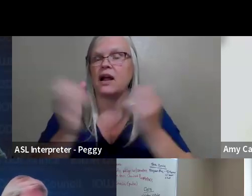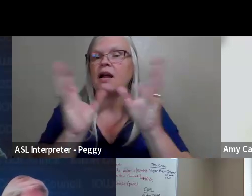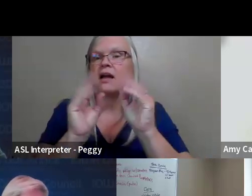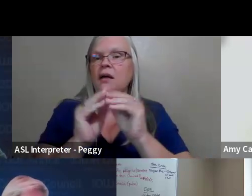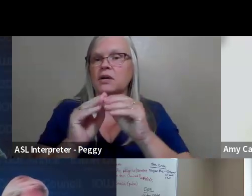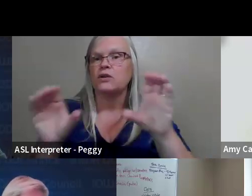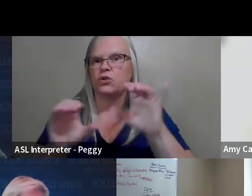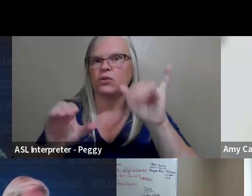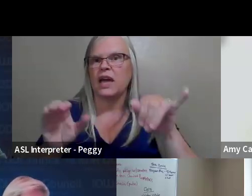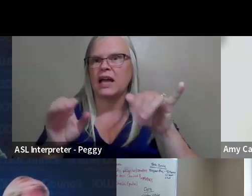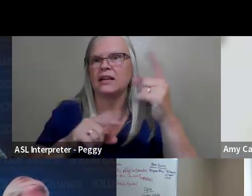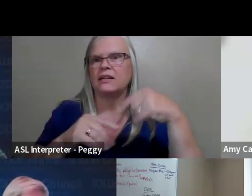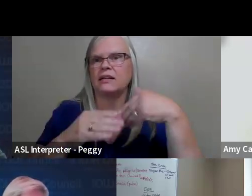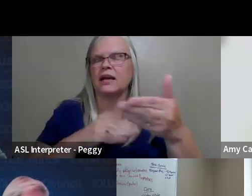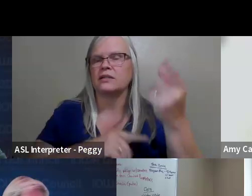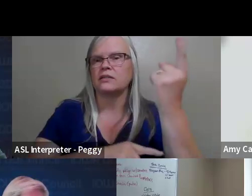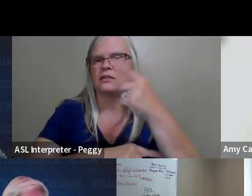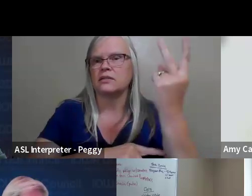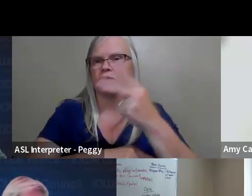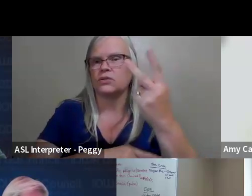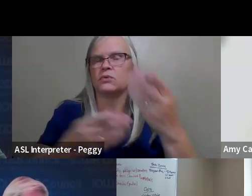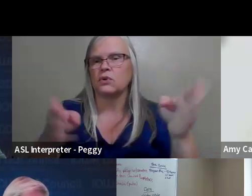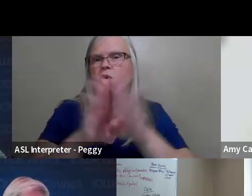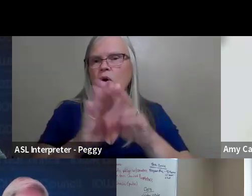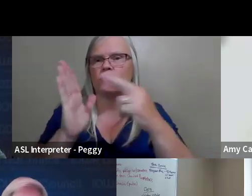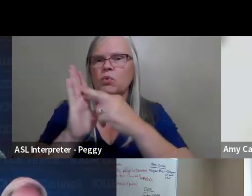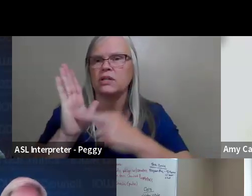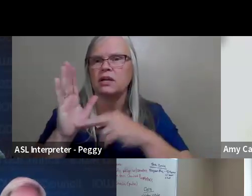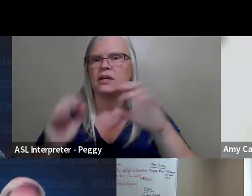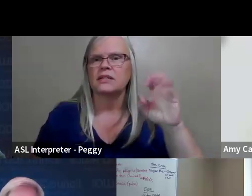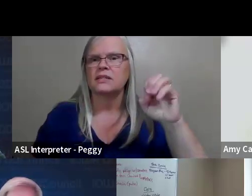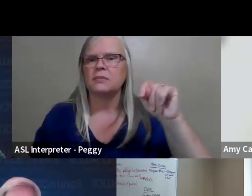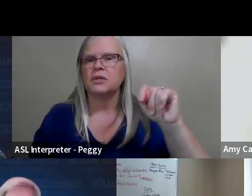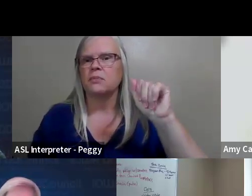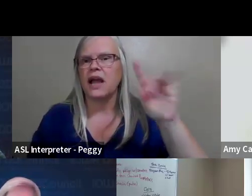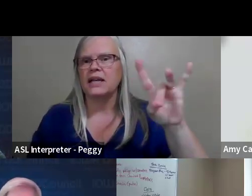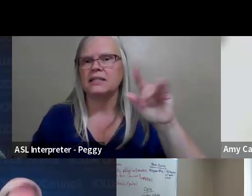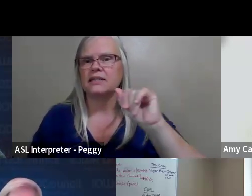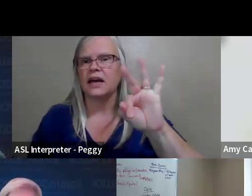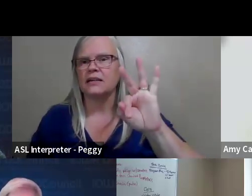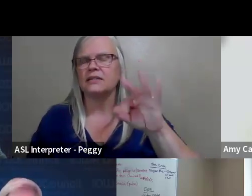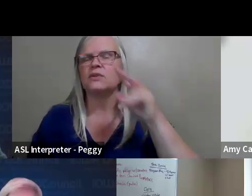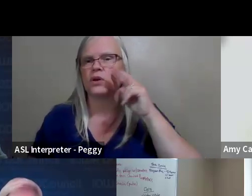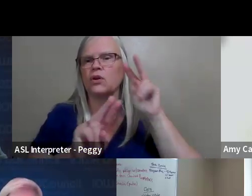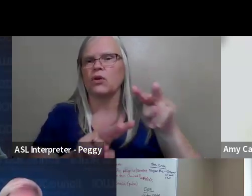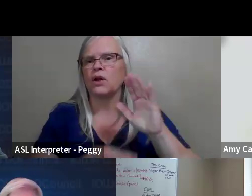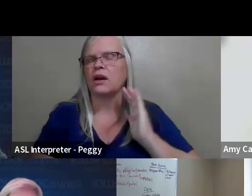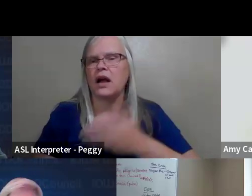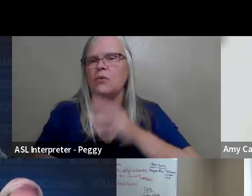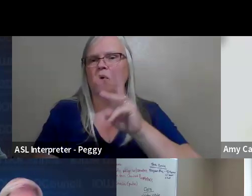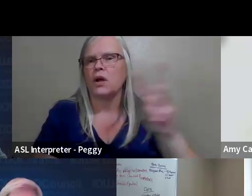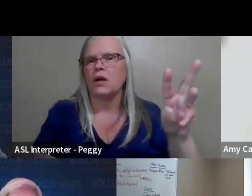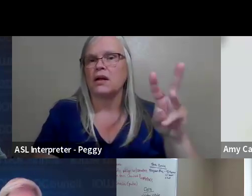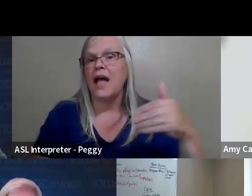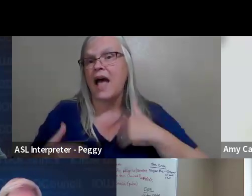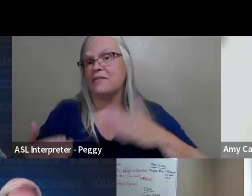do that here in the next couple of days before we have to close registration. And that's September 18th and 19th. So you can find all of that on our website too.